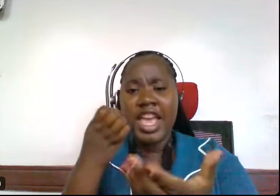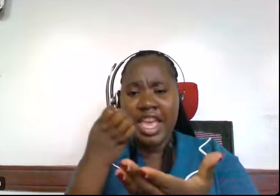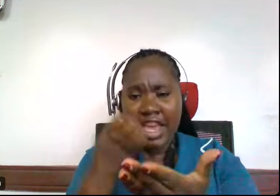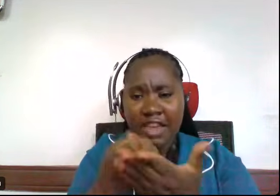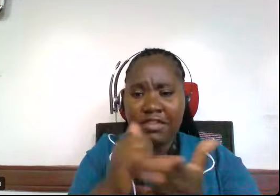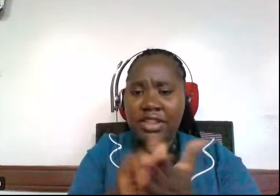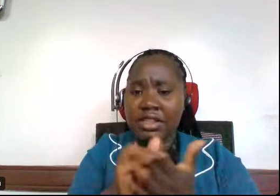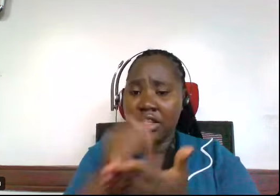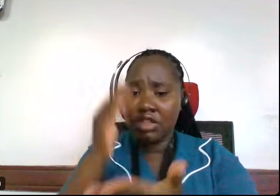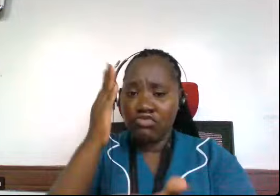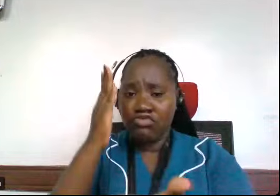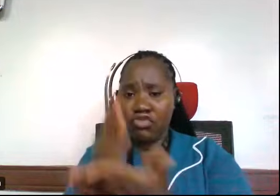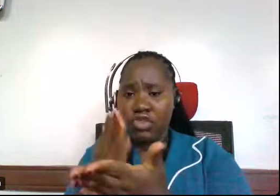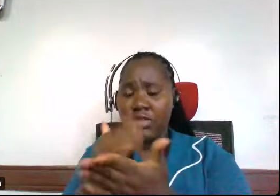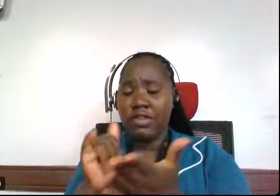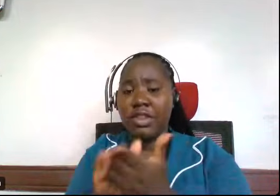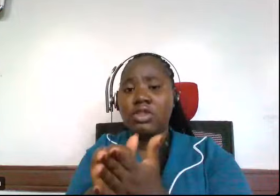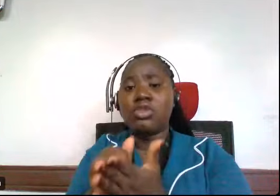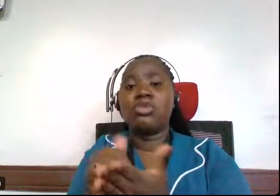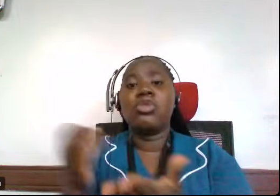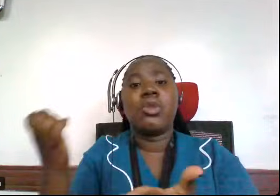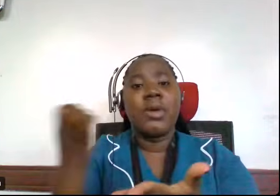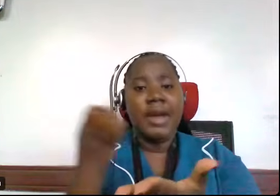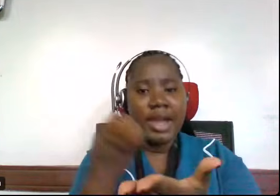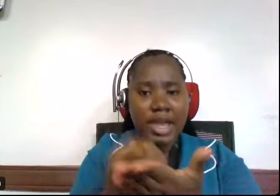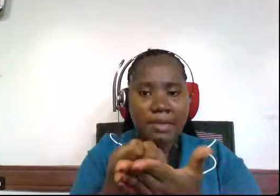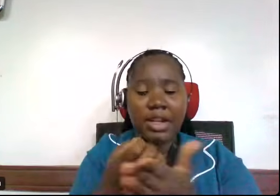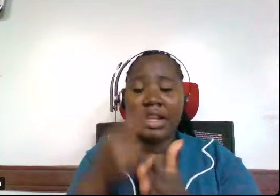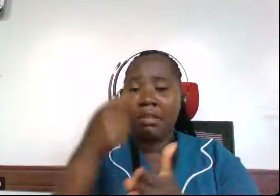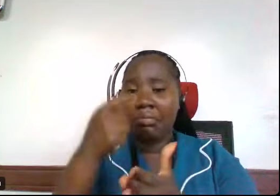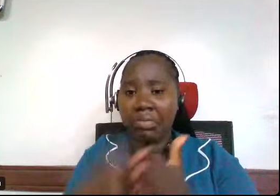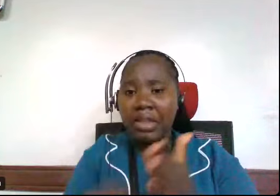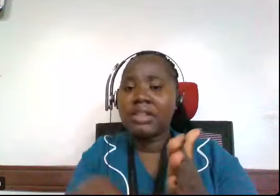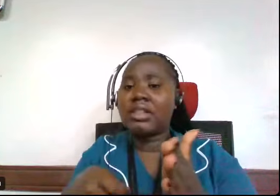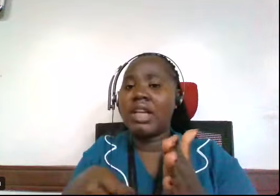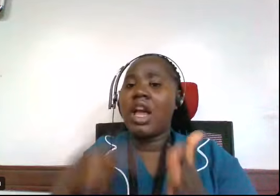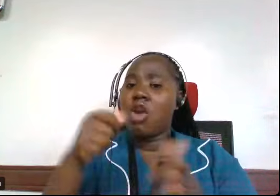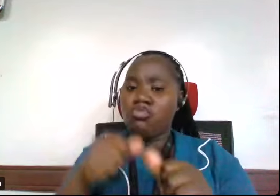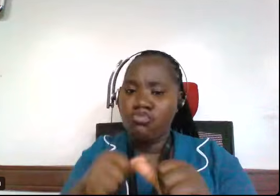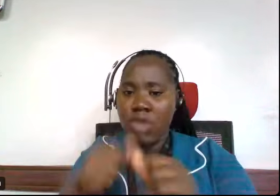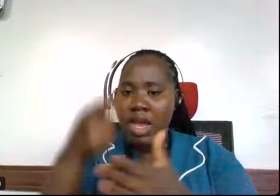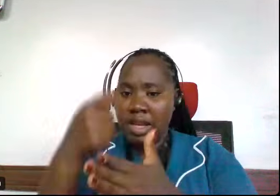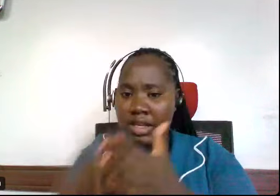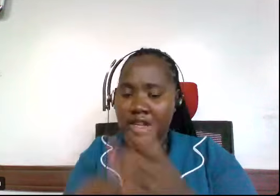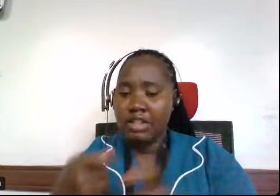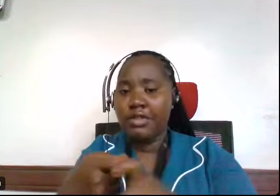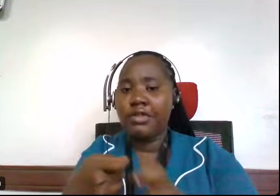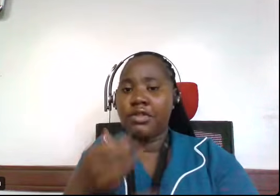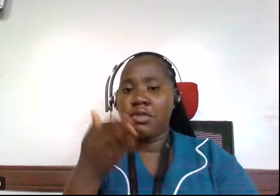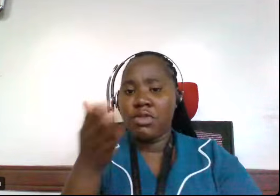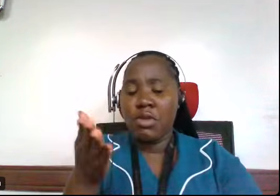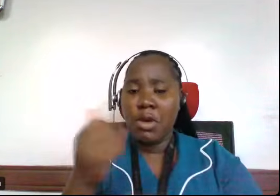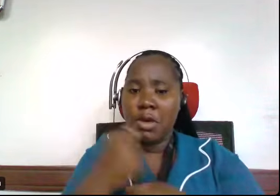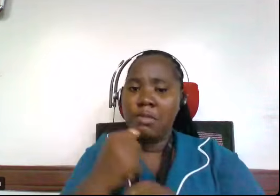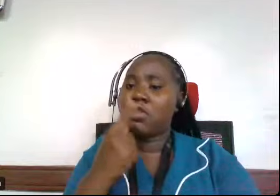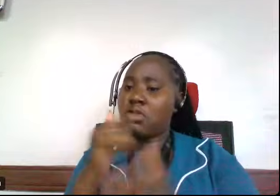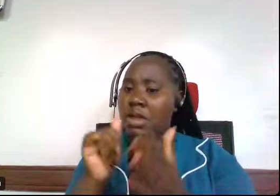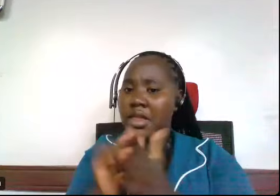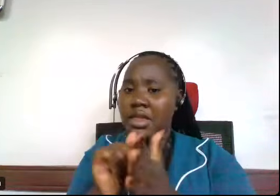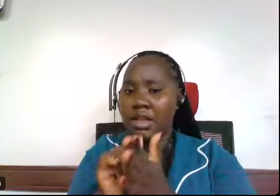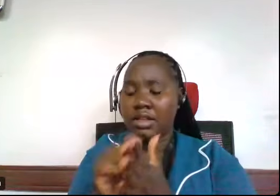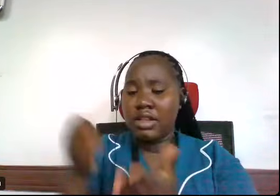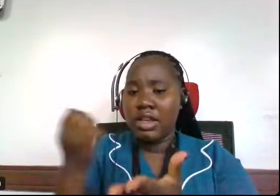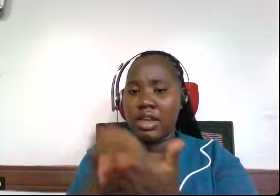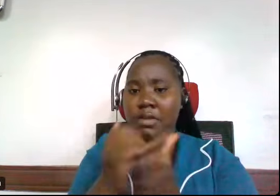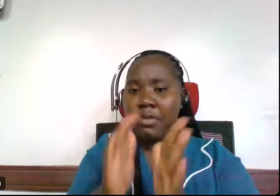confirms that you are in employment and taxes were deducted from you. But make sure your employer, the account person, the finance